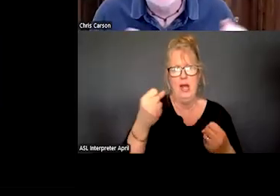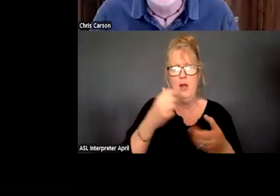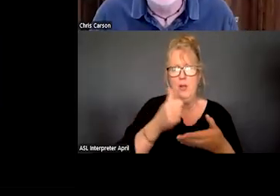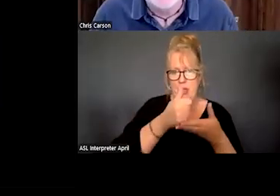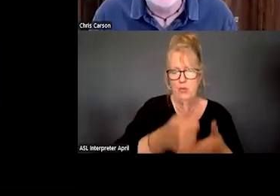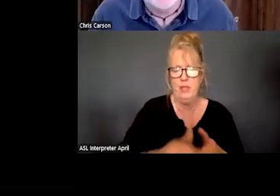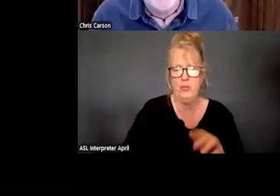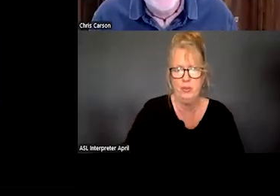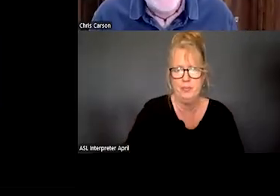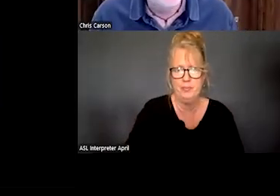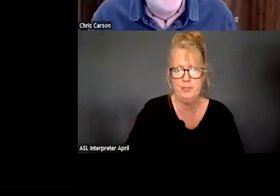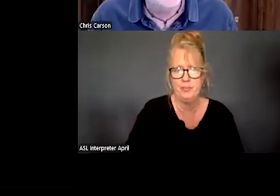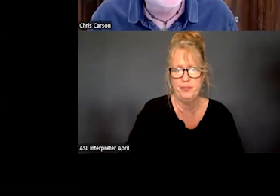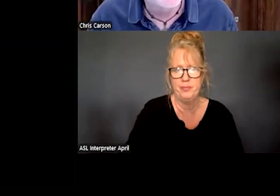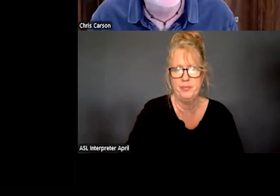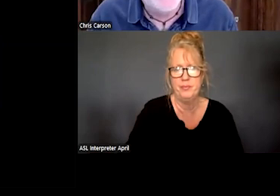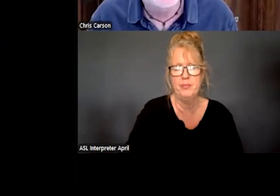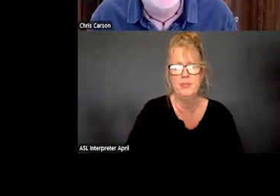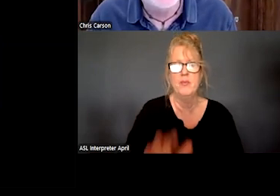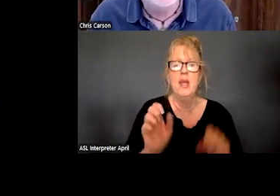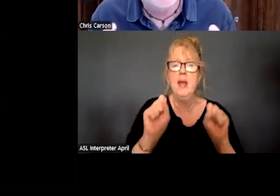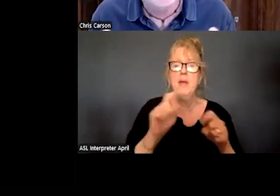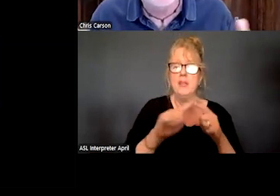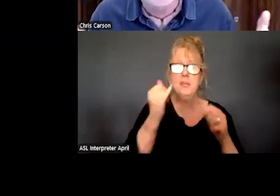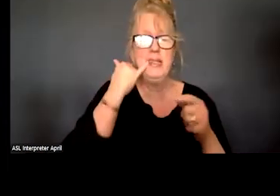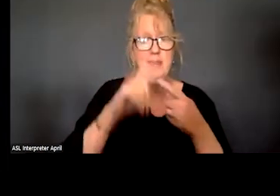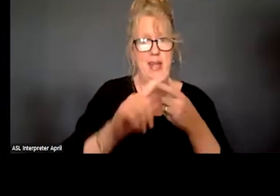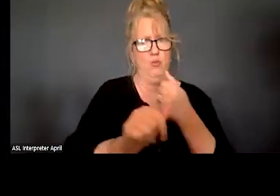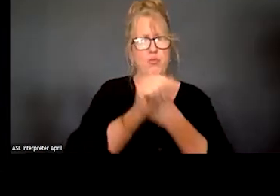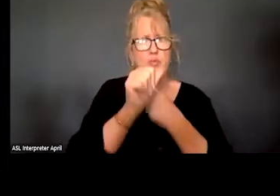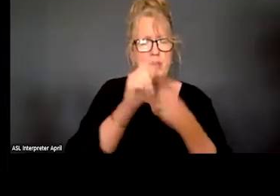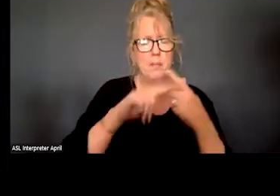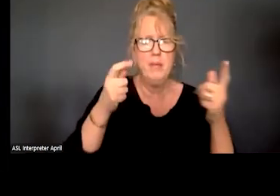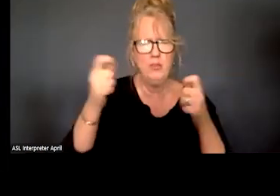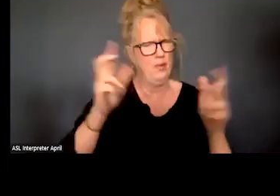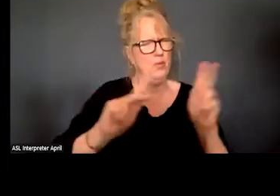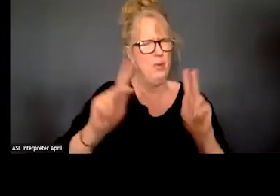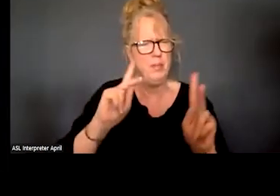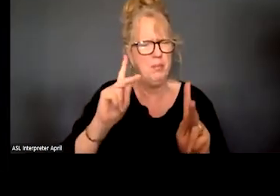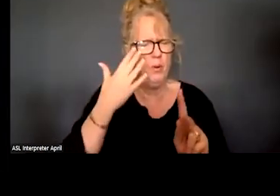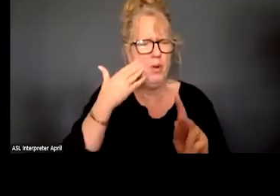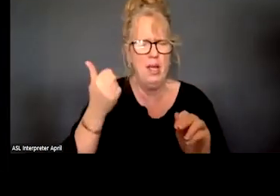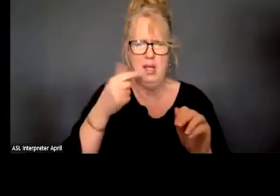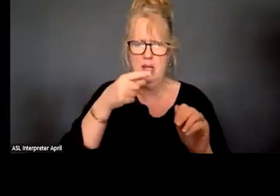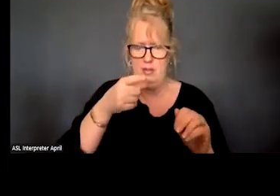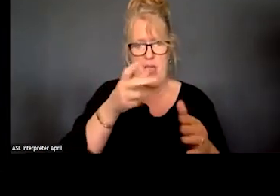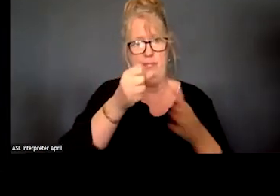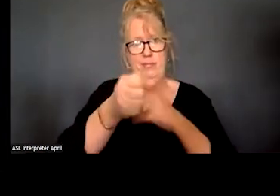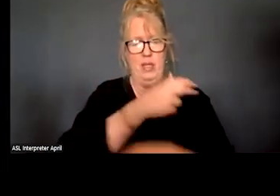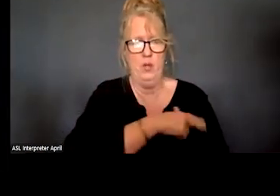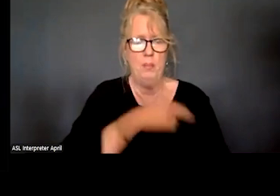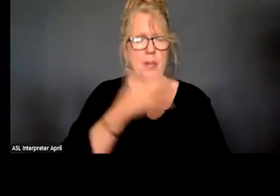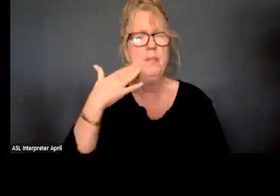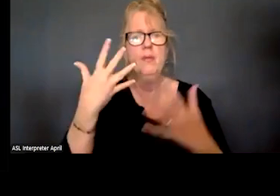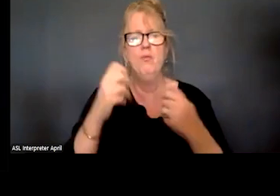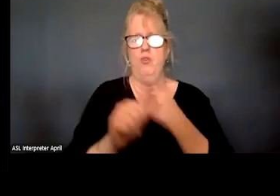and human touch. So, and possibly risk management. That's the other real reason that people come, I think, into a hospital is for risk